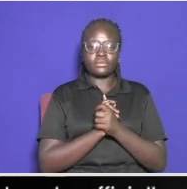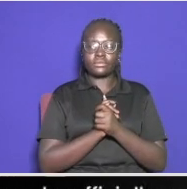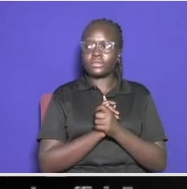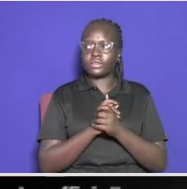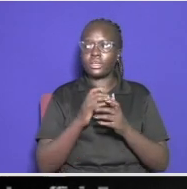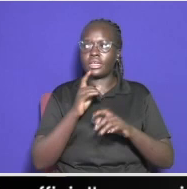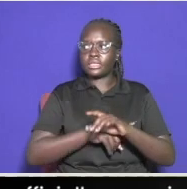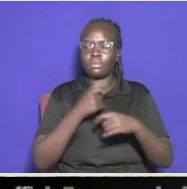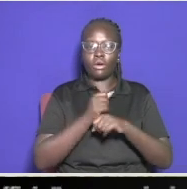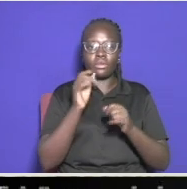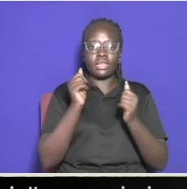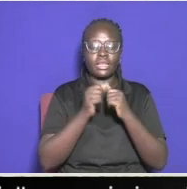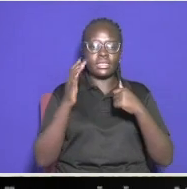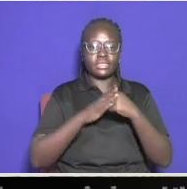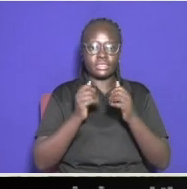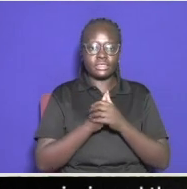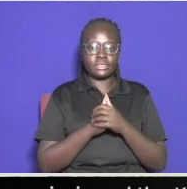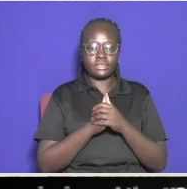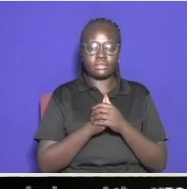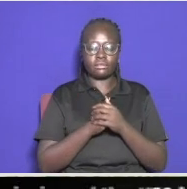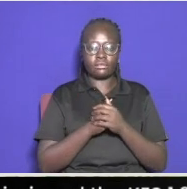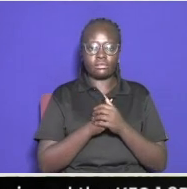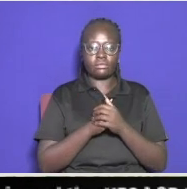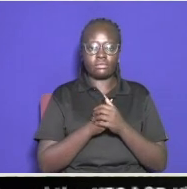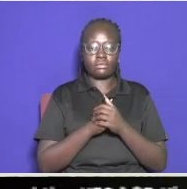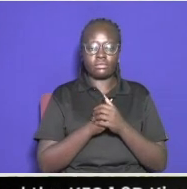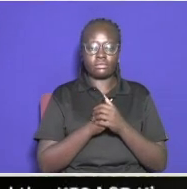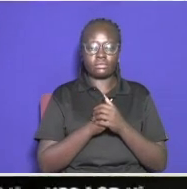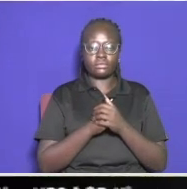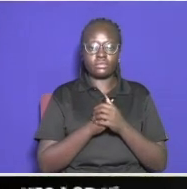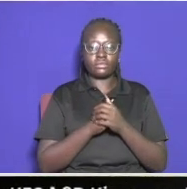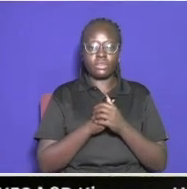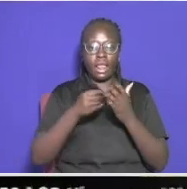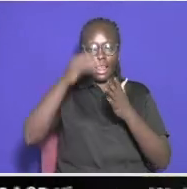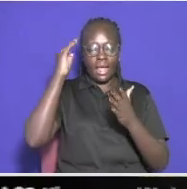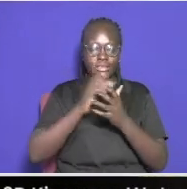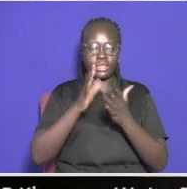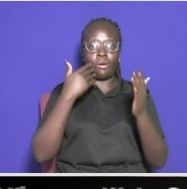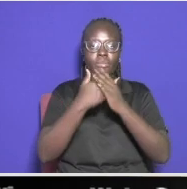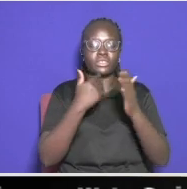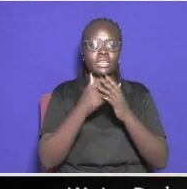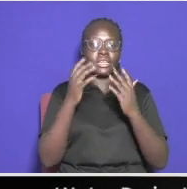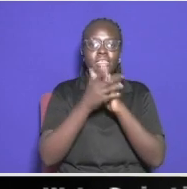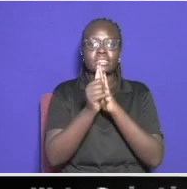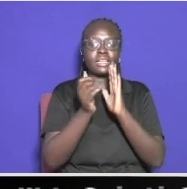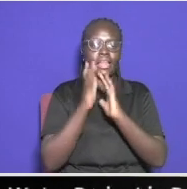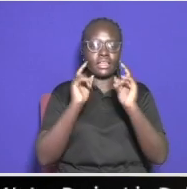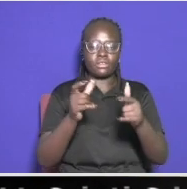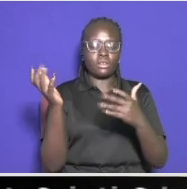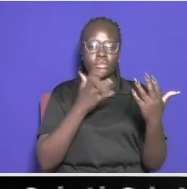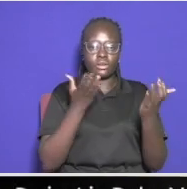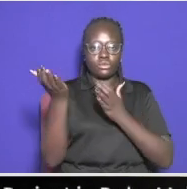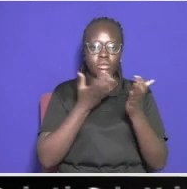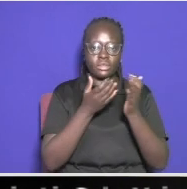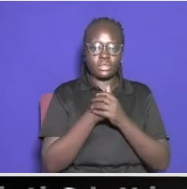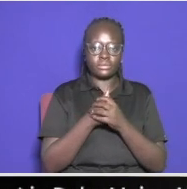saw God. Yeah. As a couple, Jessica and Samuel have learned to appreciate the skills and gifts they bring to the business, and